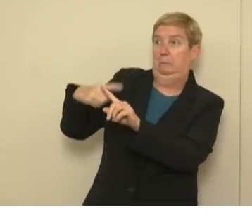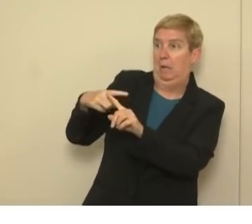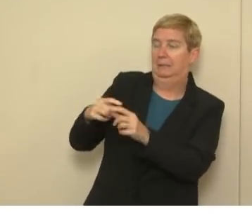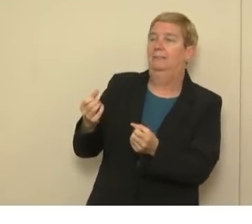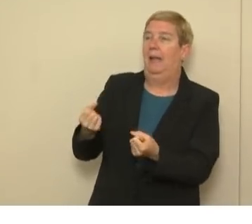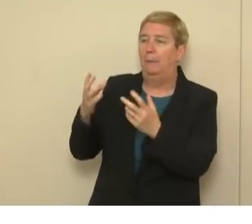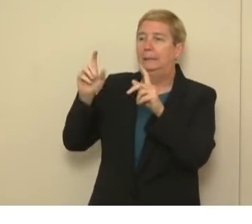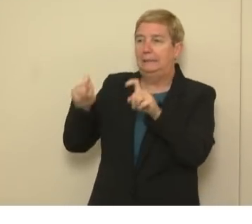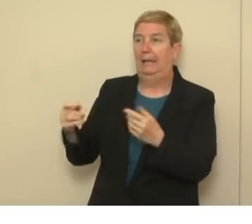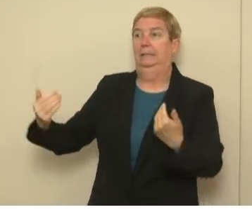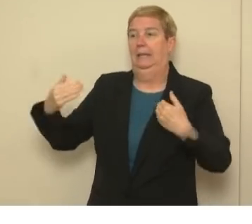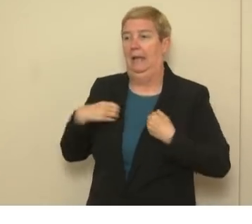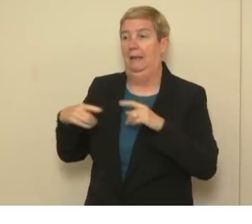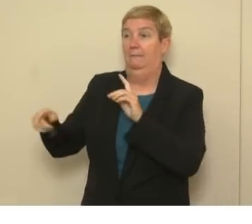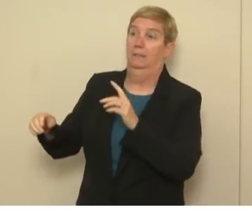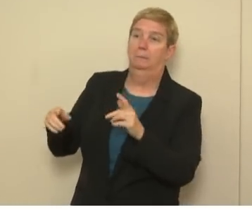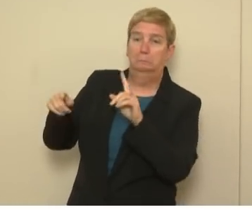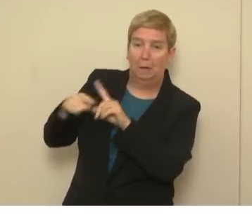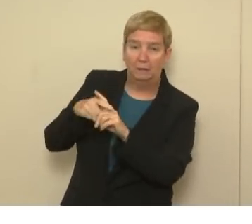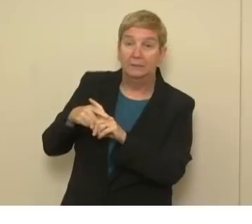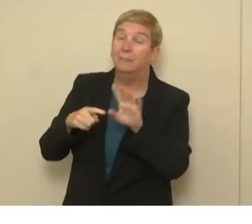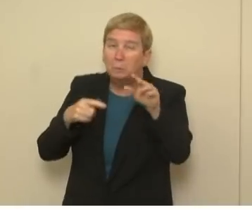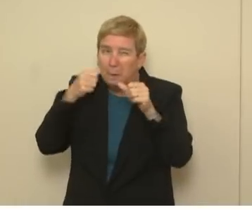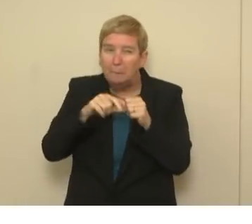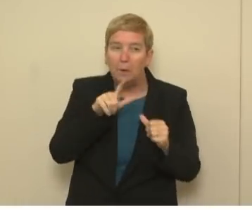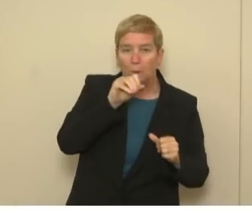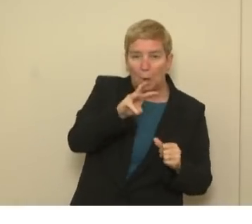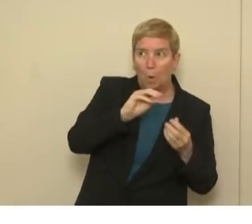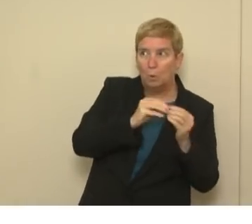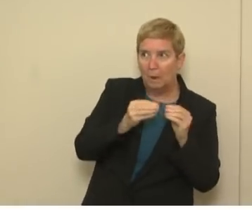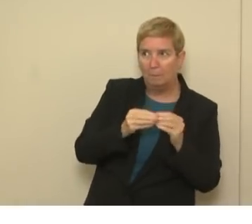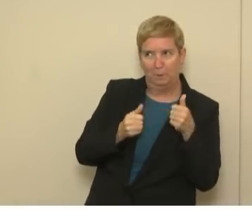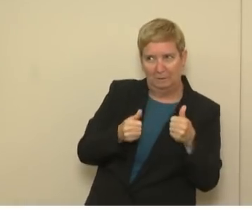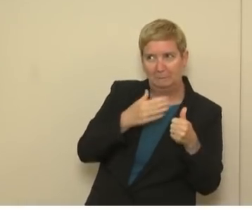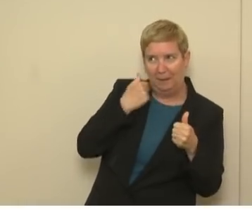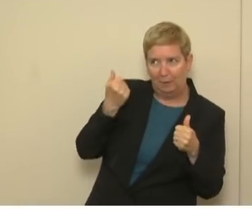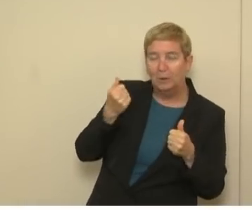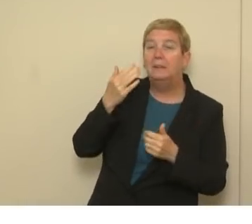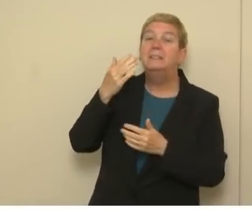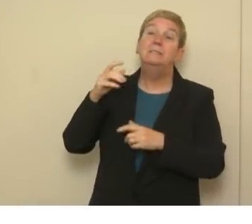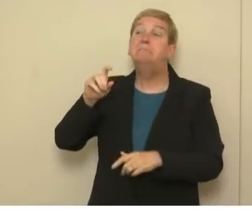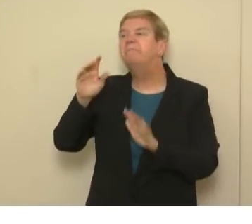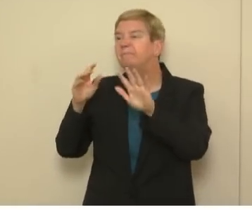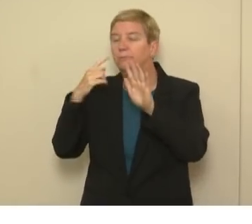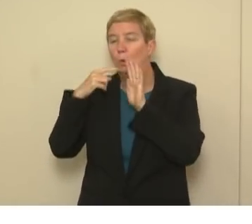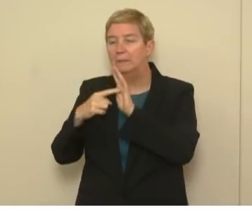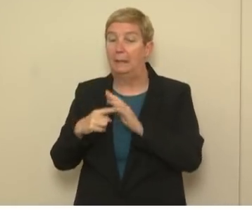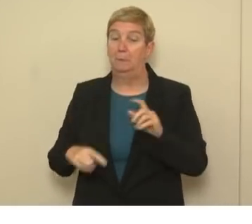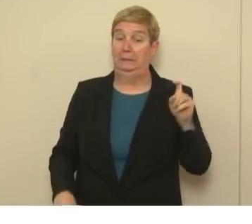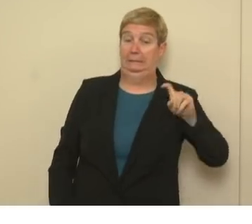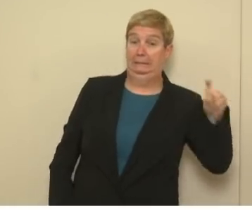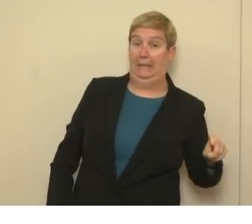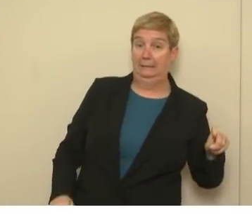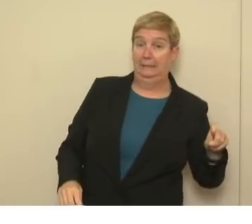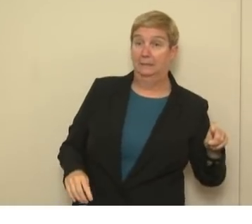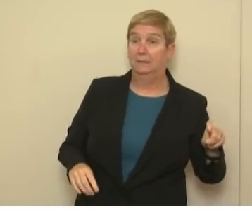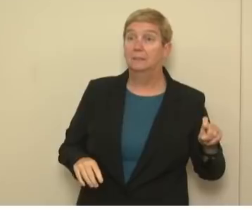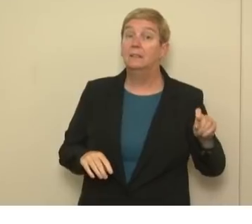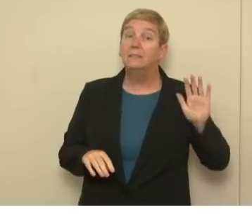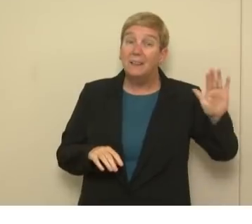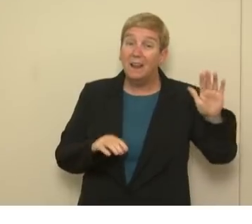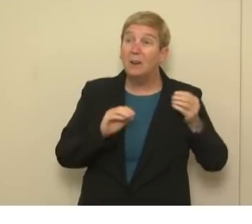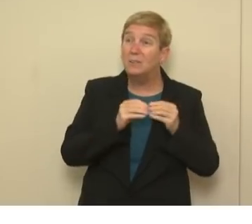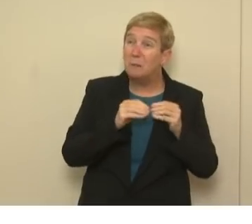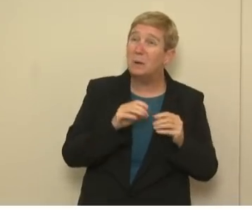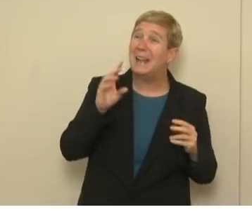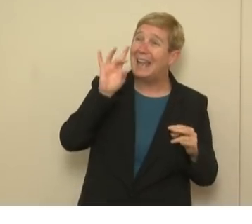amazingly well, where low numbers are better. We have states with, Texas, for example, with a test positivity rate that's 8